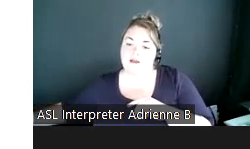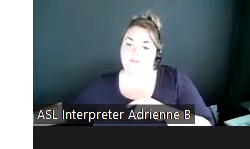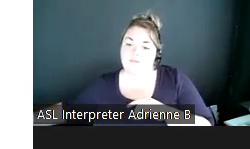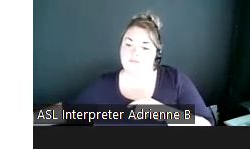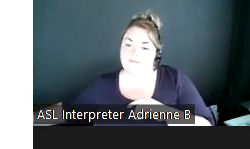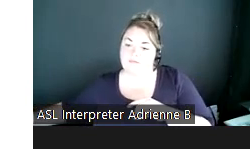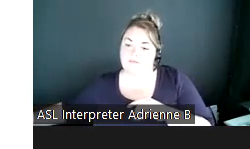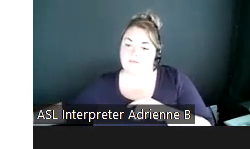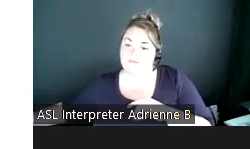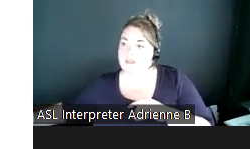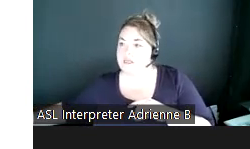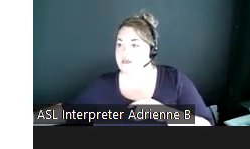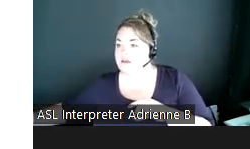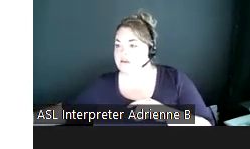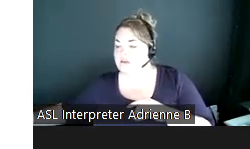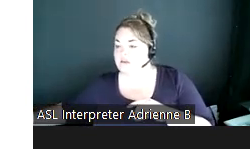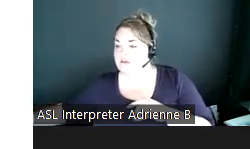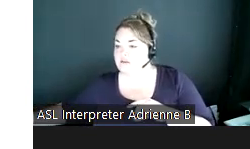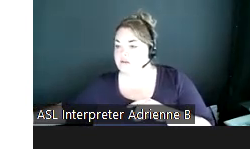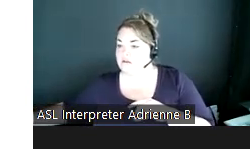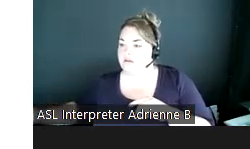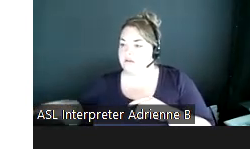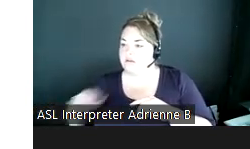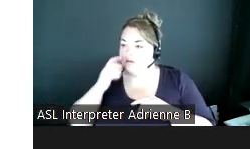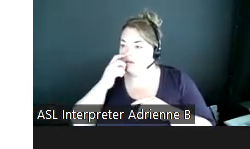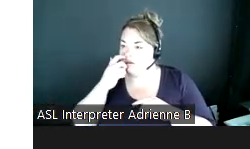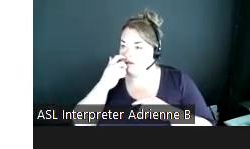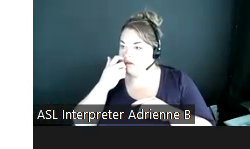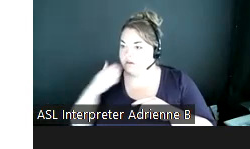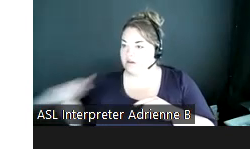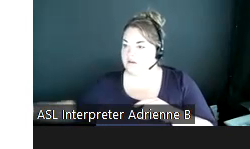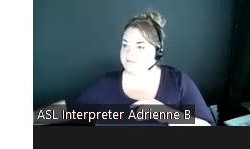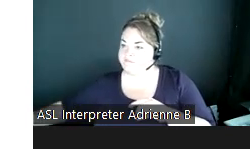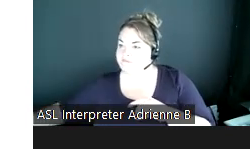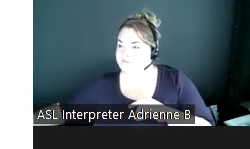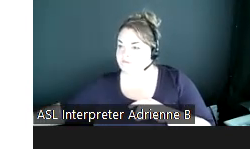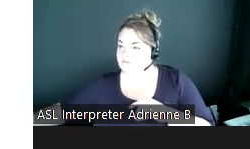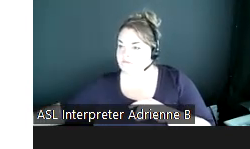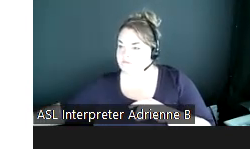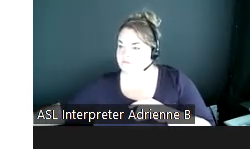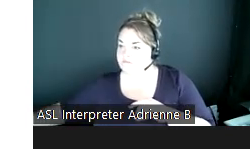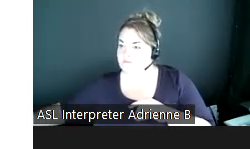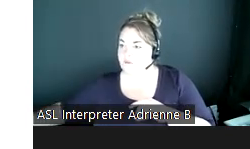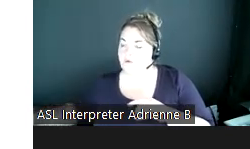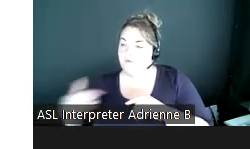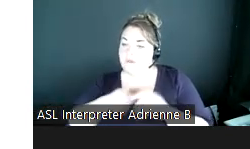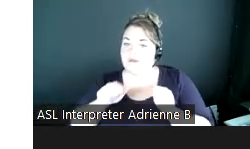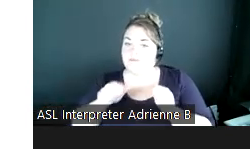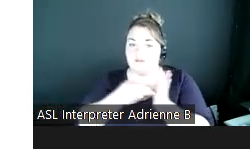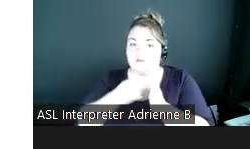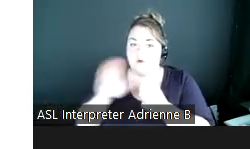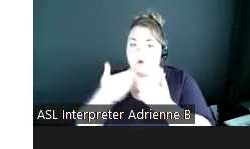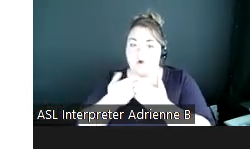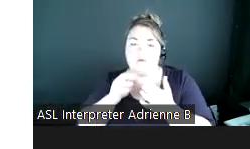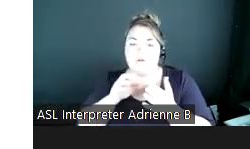Our staff has access to the chat and the transcript so that we can ensure that all of the comments that are made today are captured in